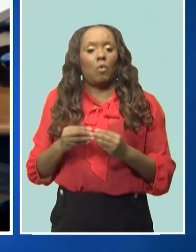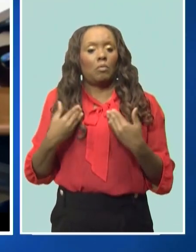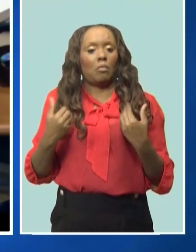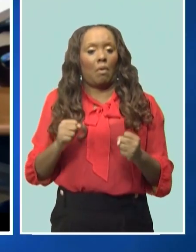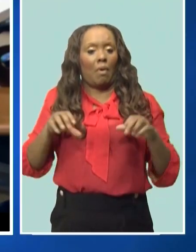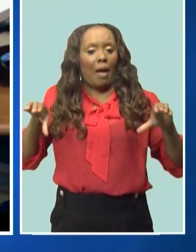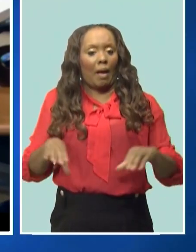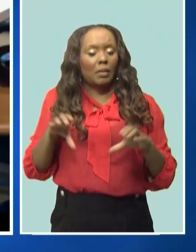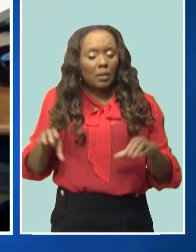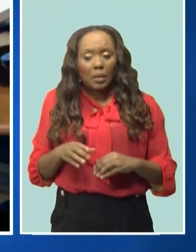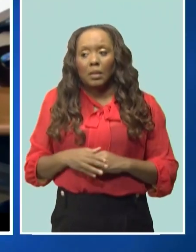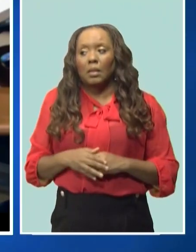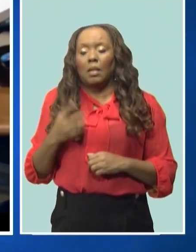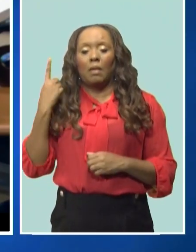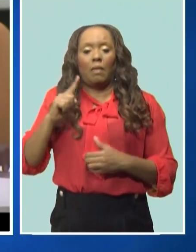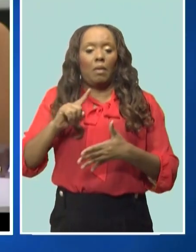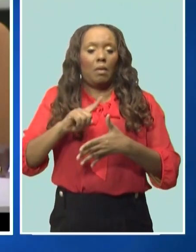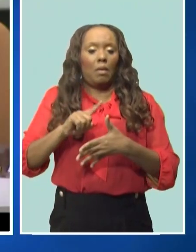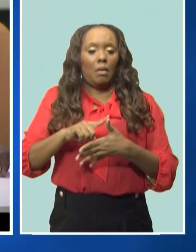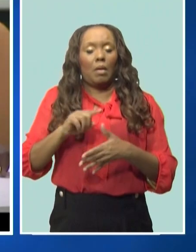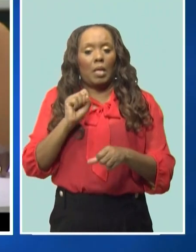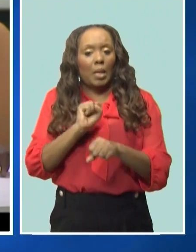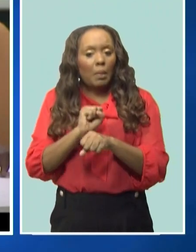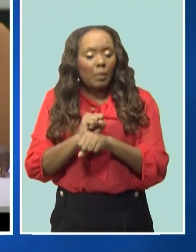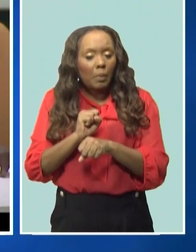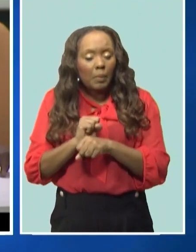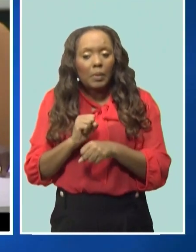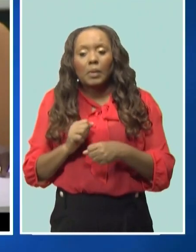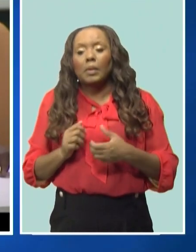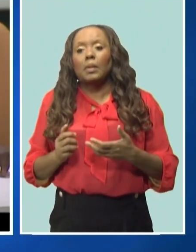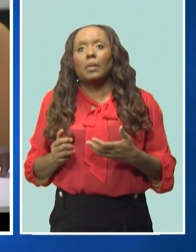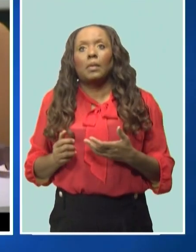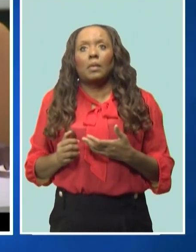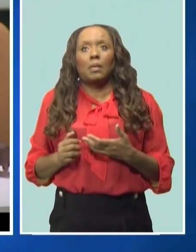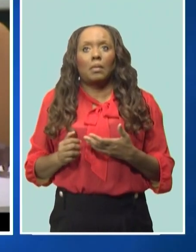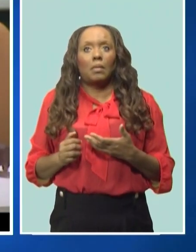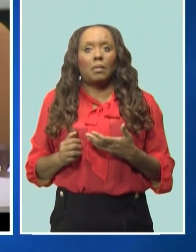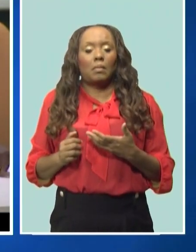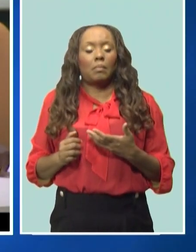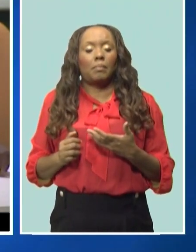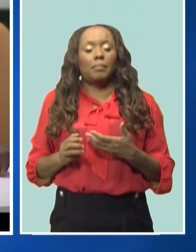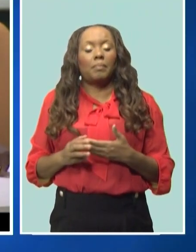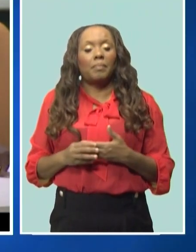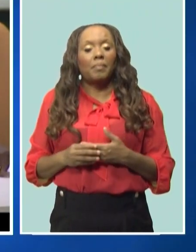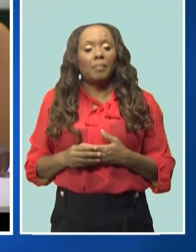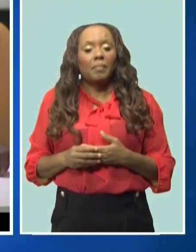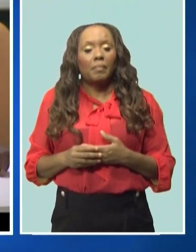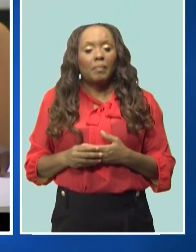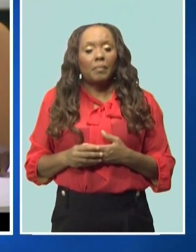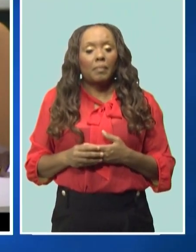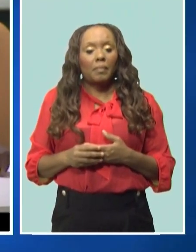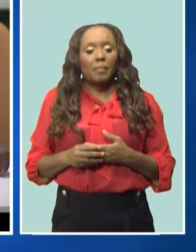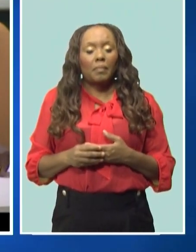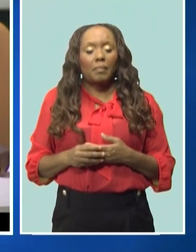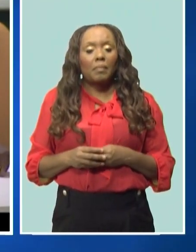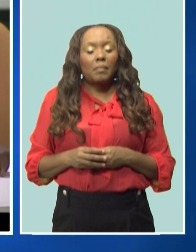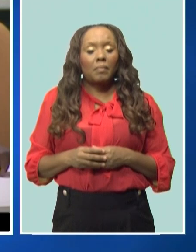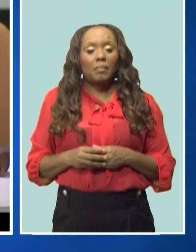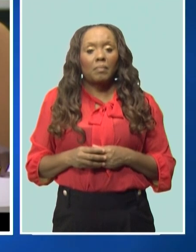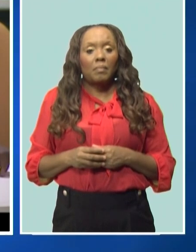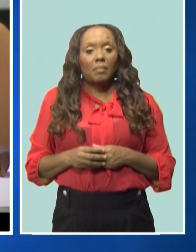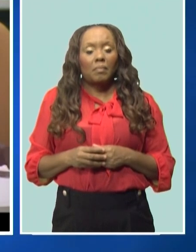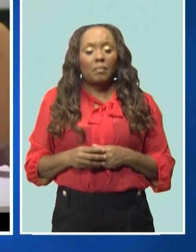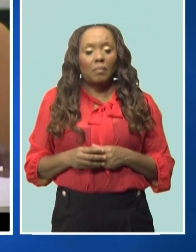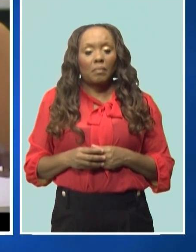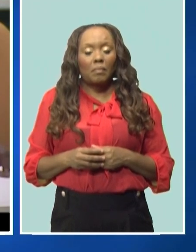employment as well as a quota system, 5% of persons in